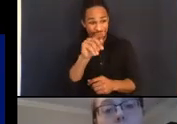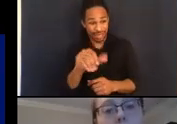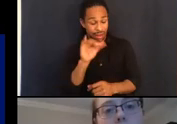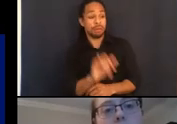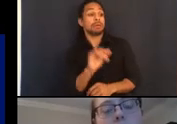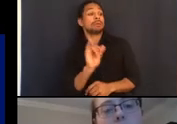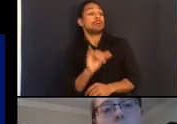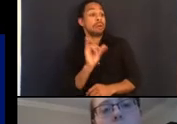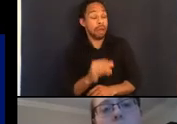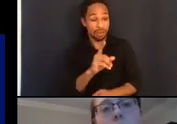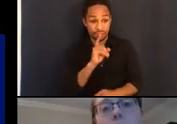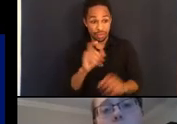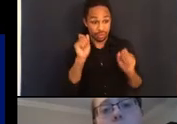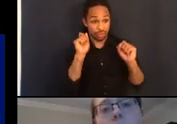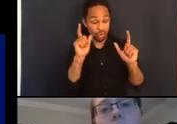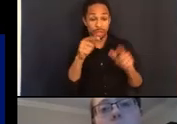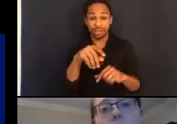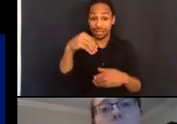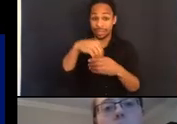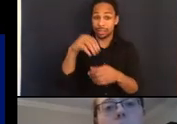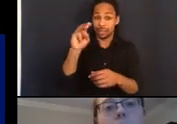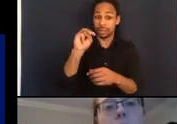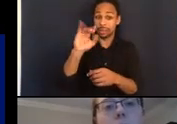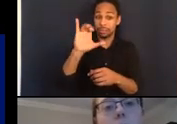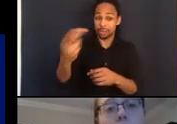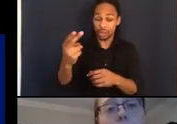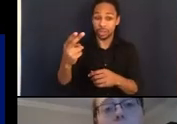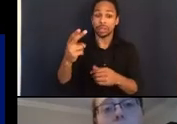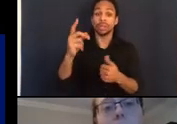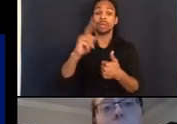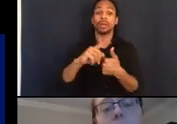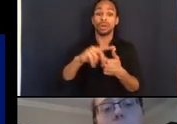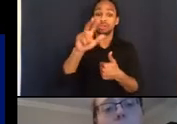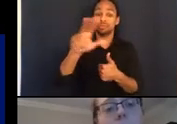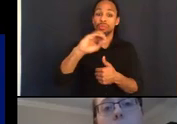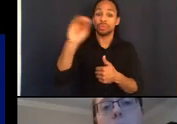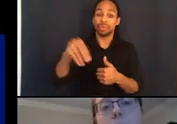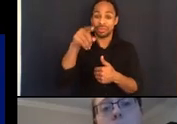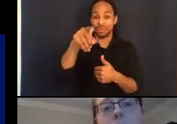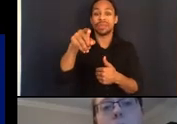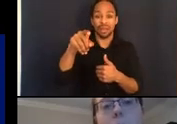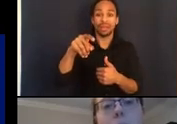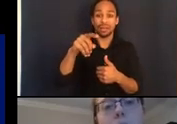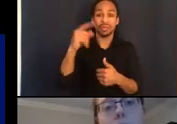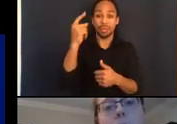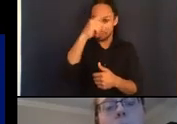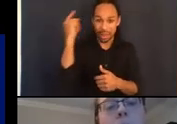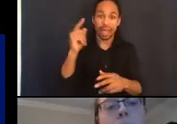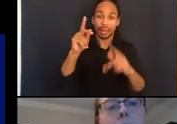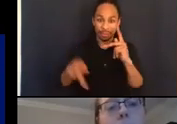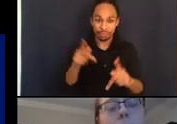In Michigan, African Americans were a third of all confirmed COVID cases and 40% of fatalities. They're only 14% of the state's